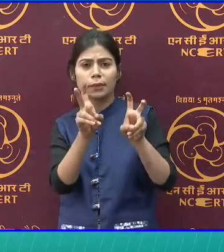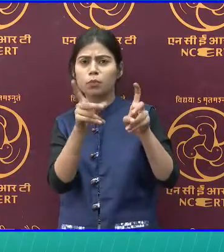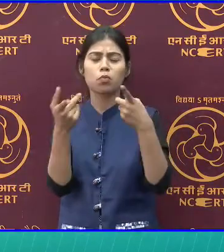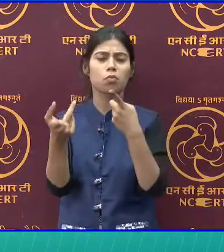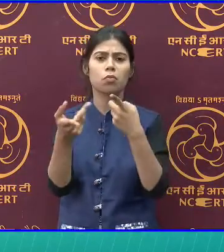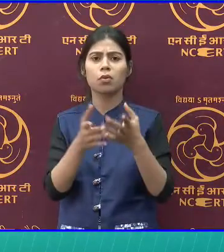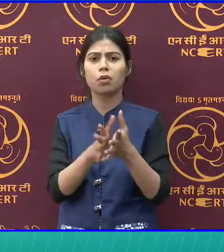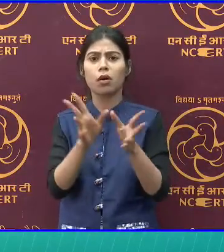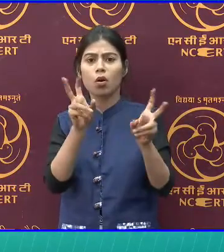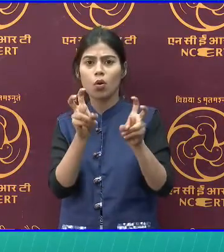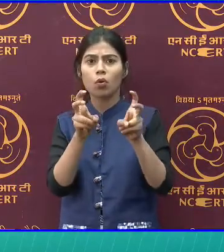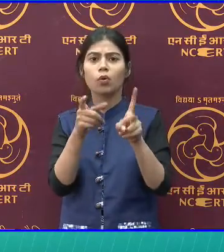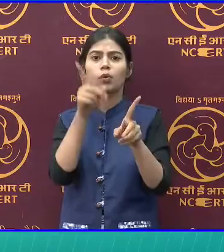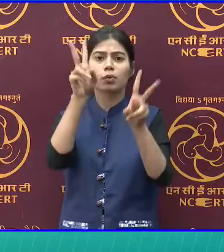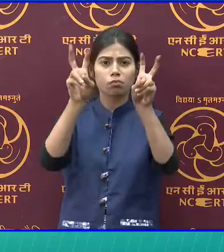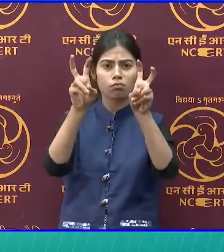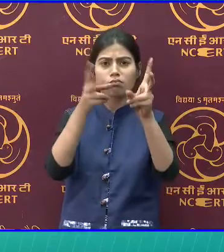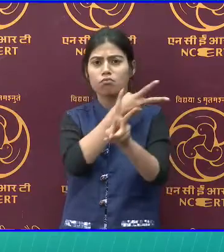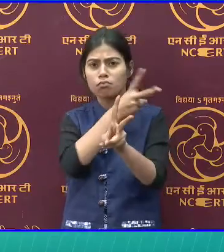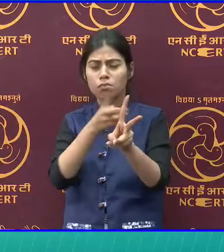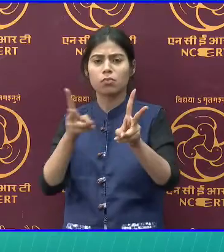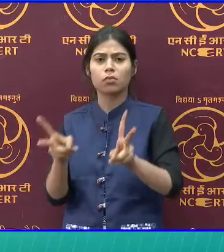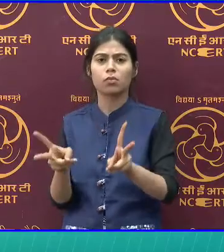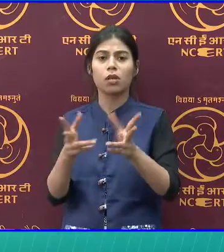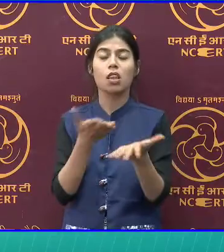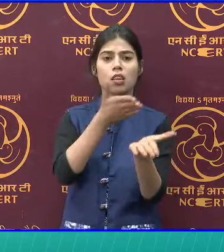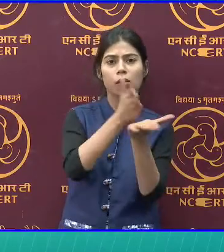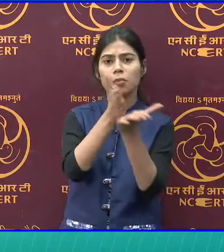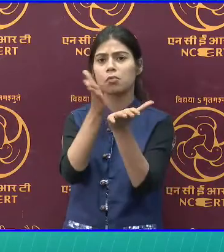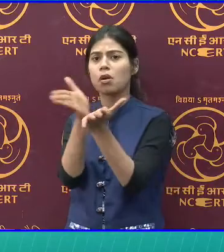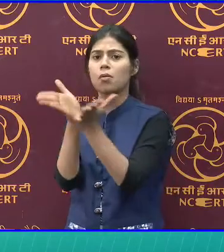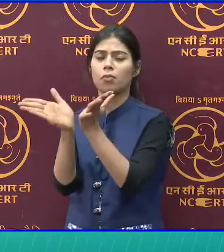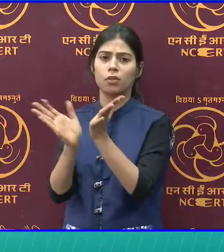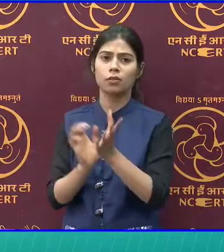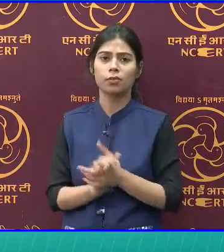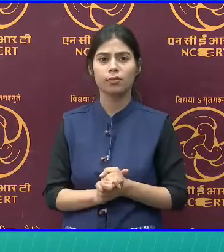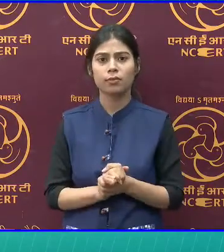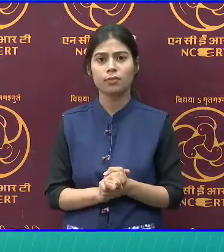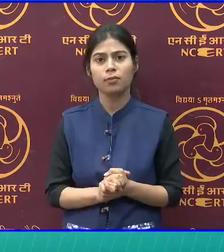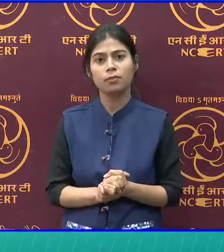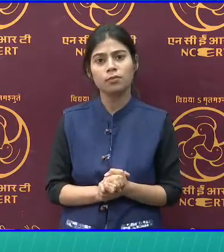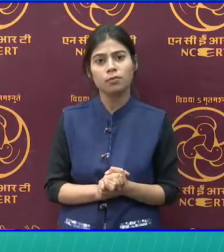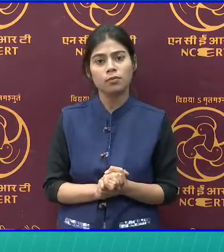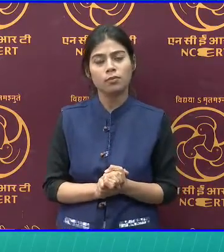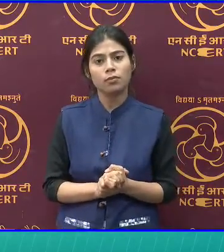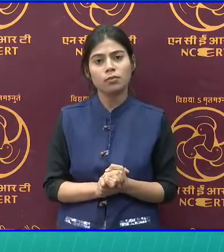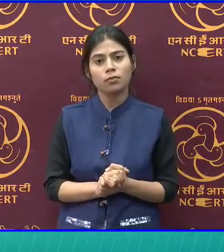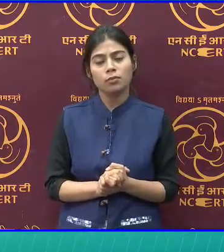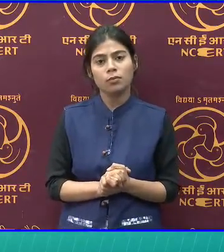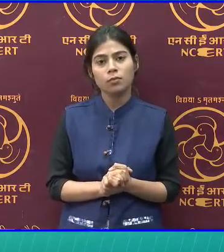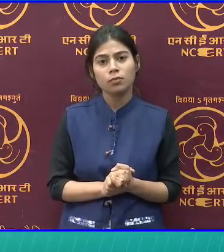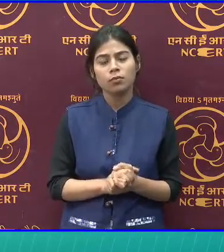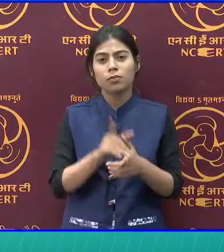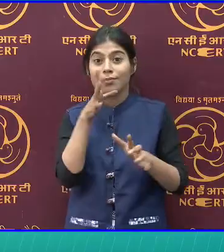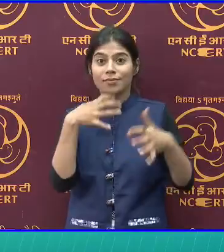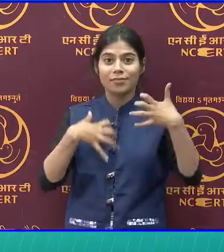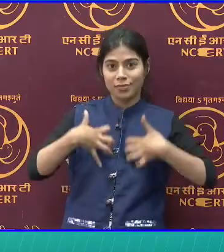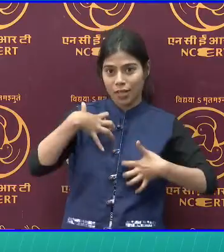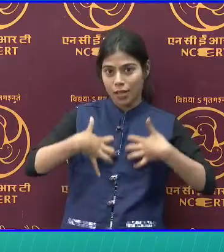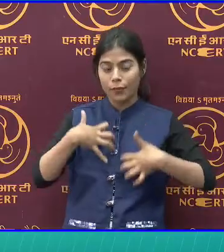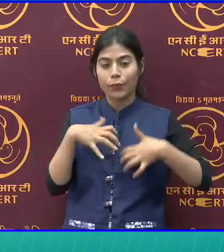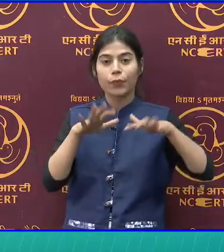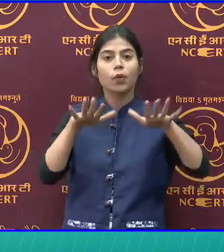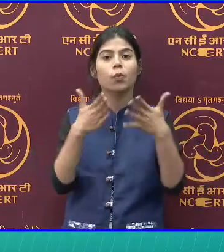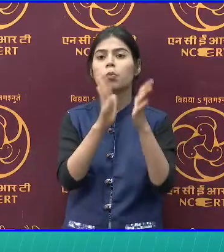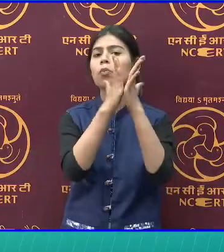and also talks about those interdependency of various sectors actually. And Amit, there is one interesting thing that